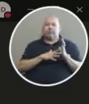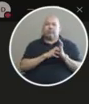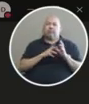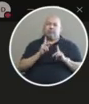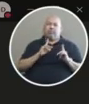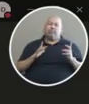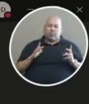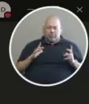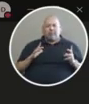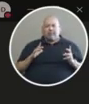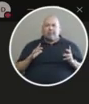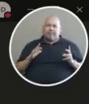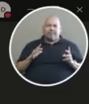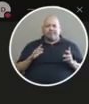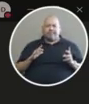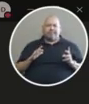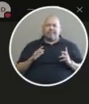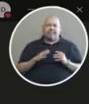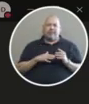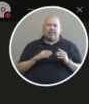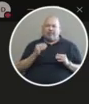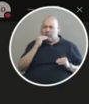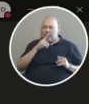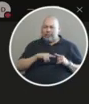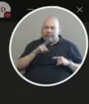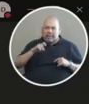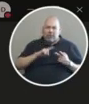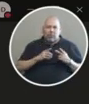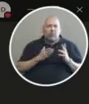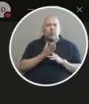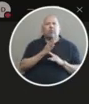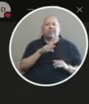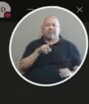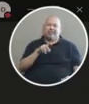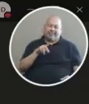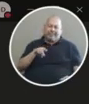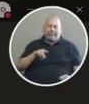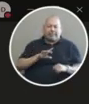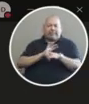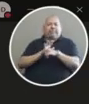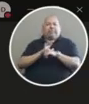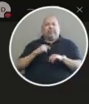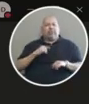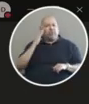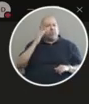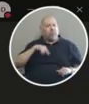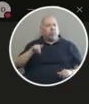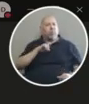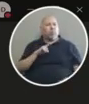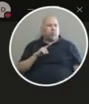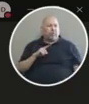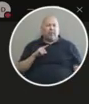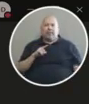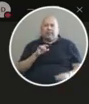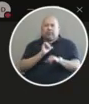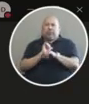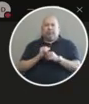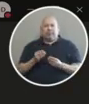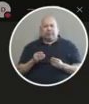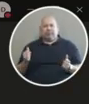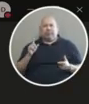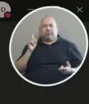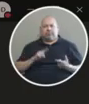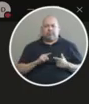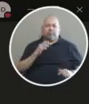people in our community have the food that they need through this pandemic. As you all know, jobs are evaporating, particularly